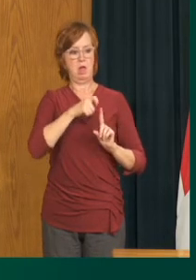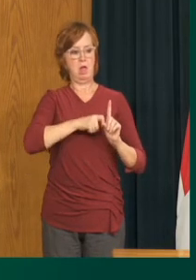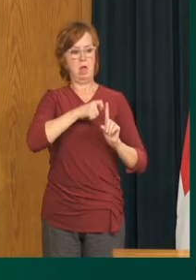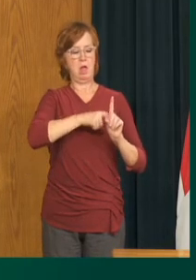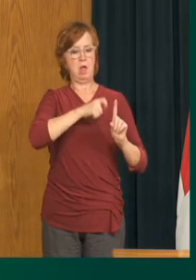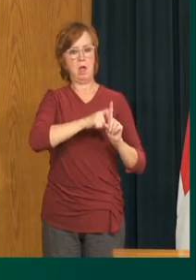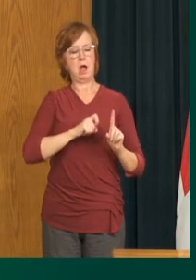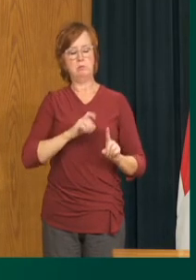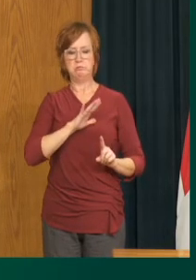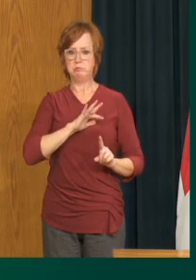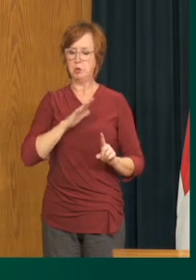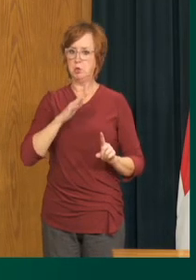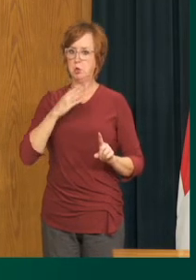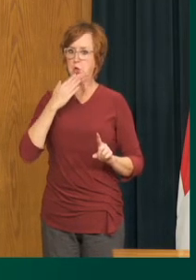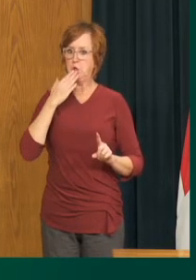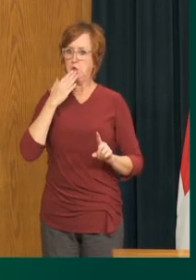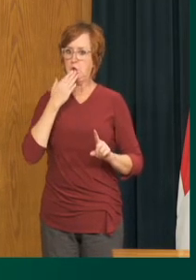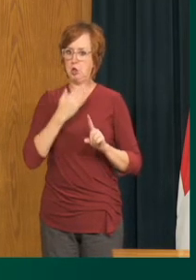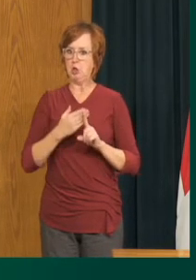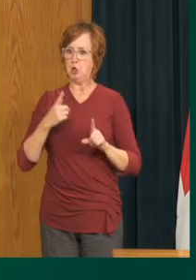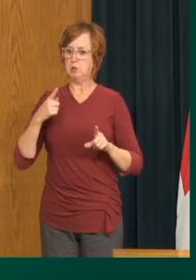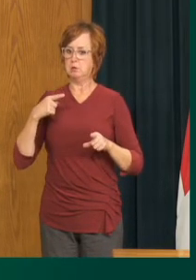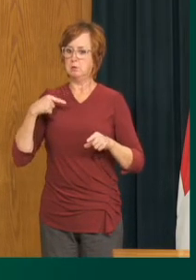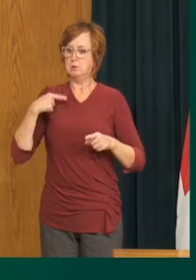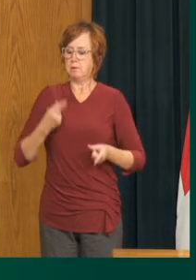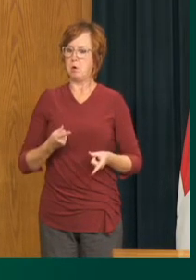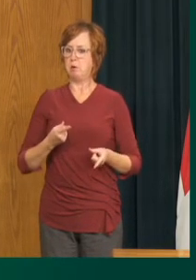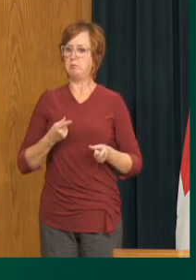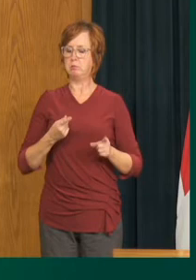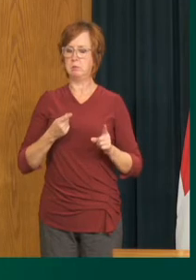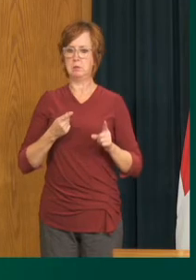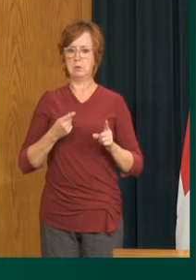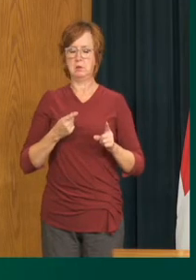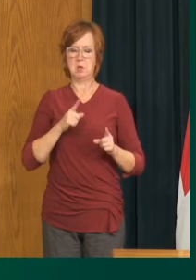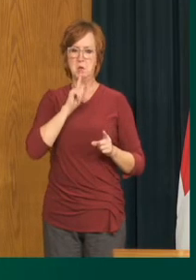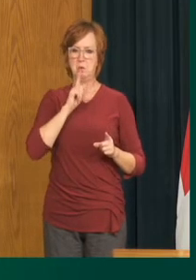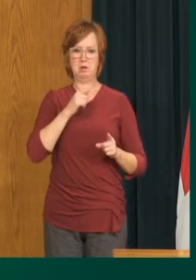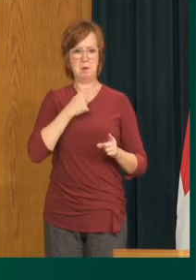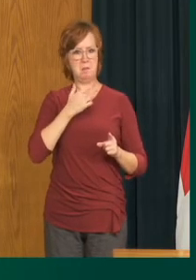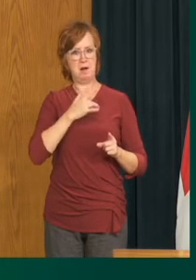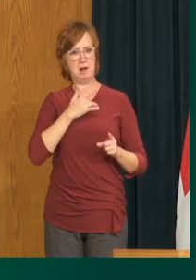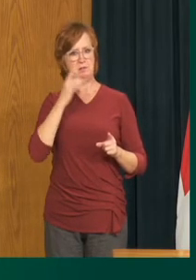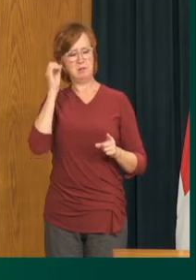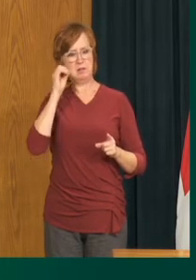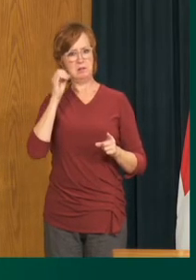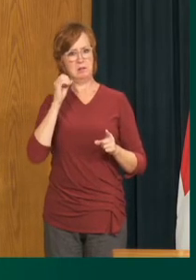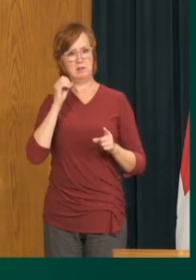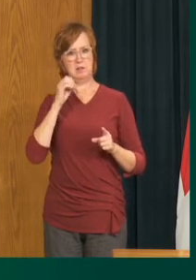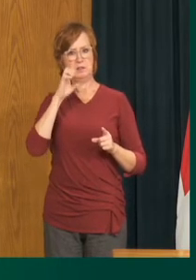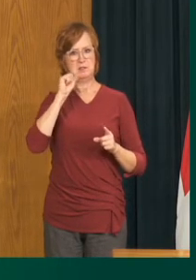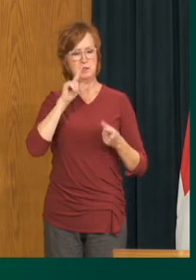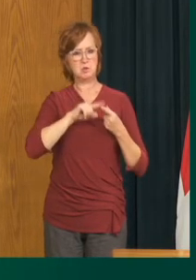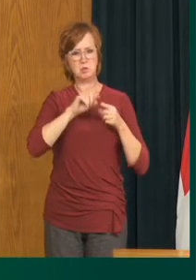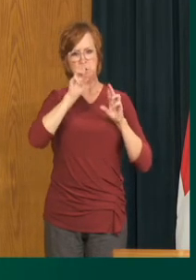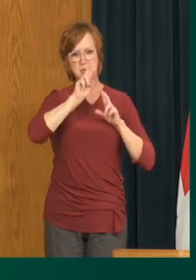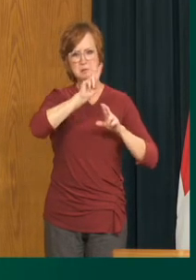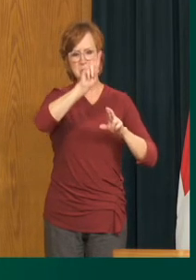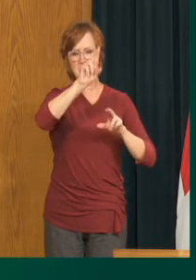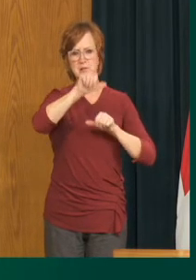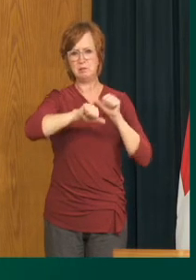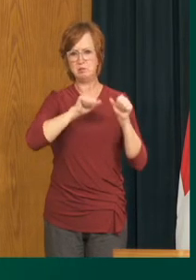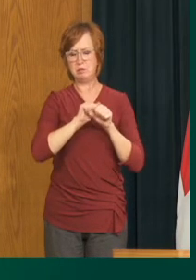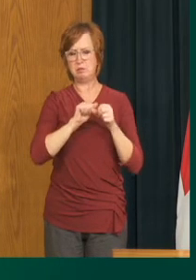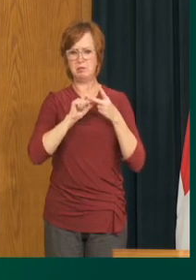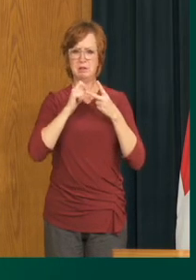stigmatized people, and we have acted in, you know, what I would say is just a true Saskatchewan form in being respectful and being caring,